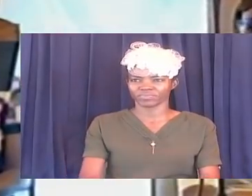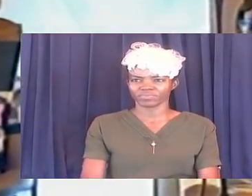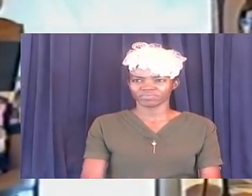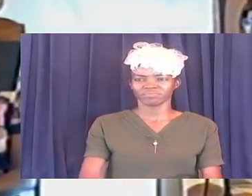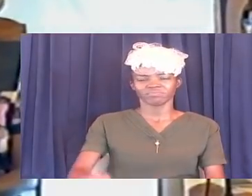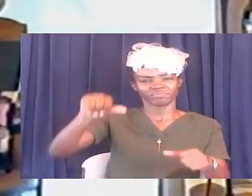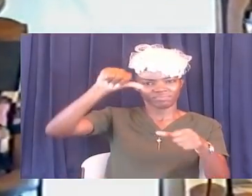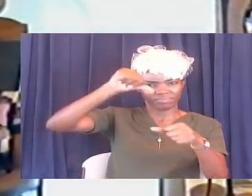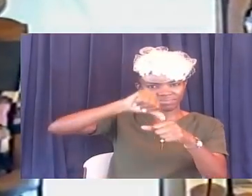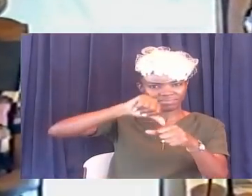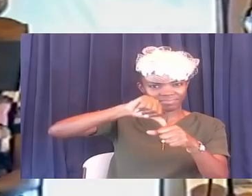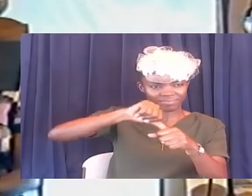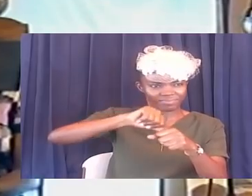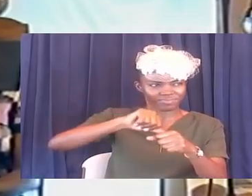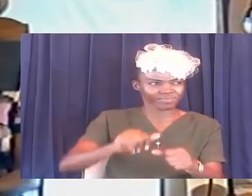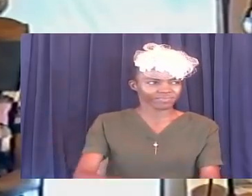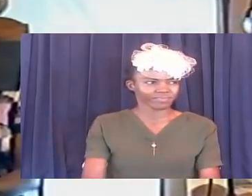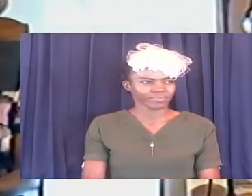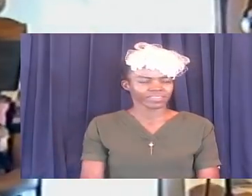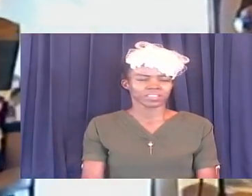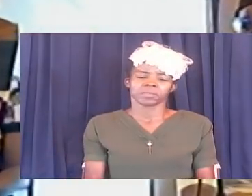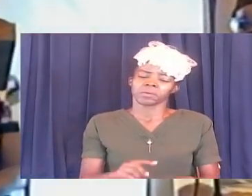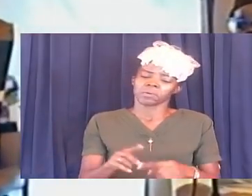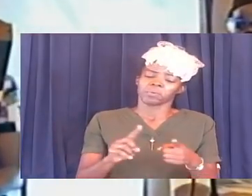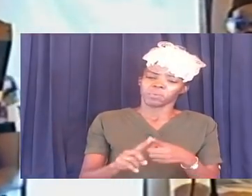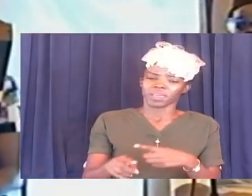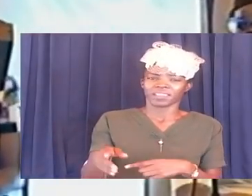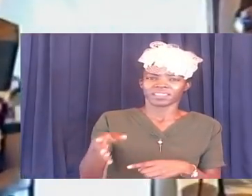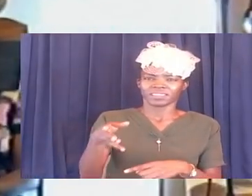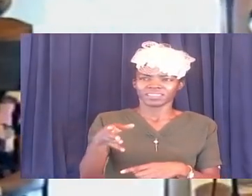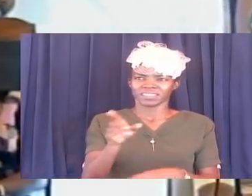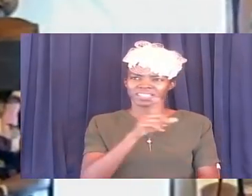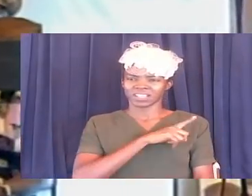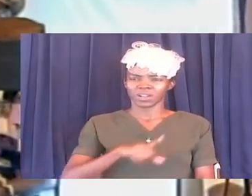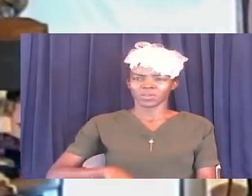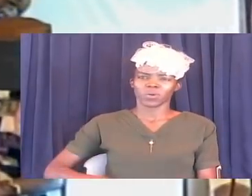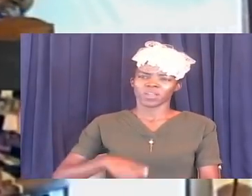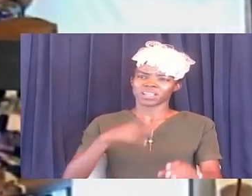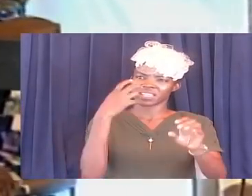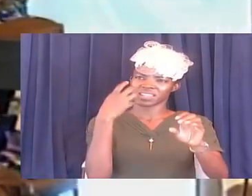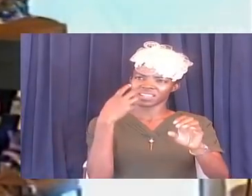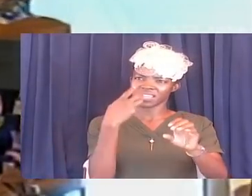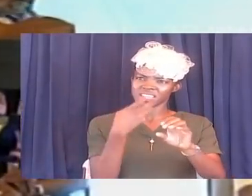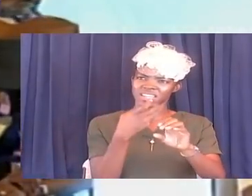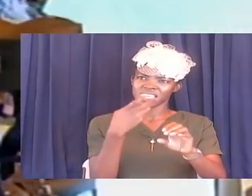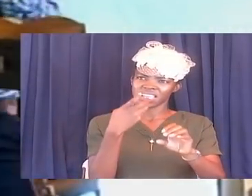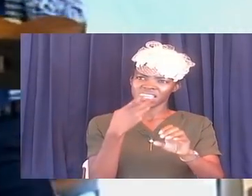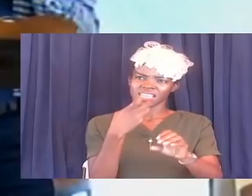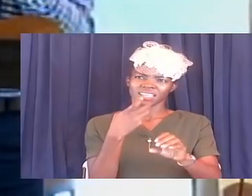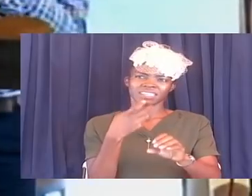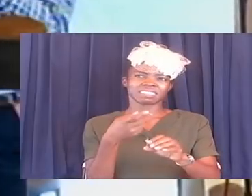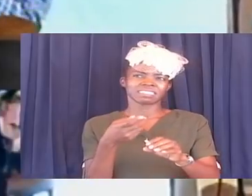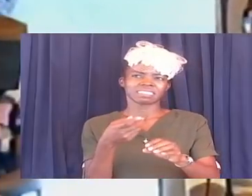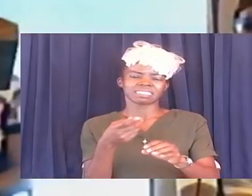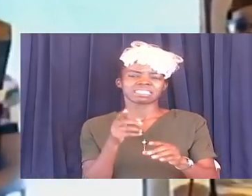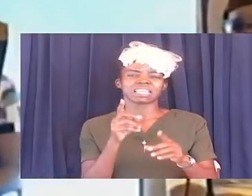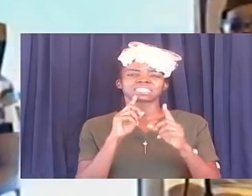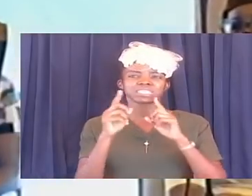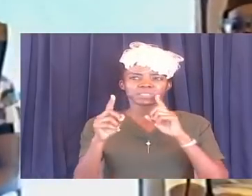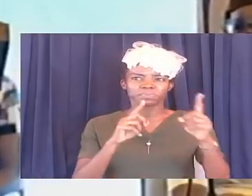Can it be that when the Lord knocks, we respond as He requires for us to